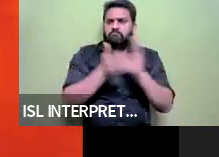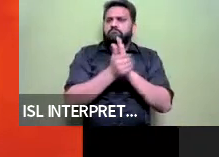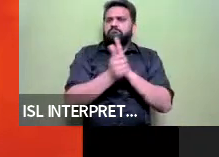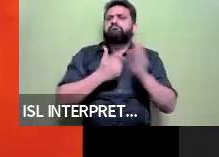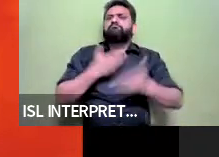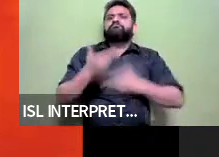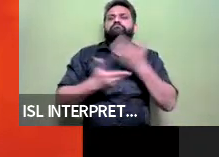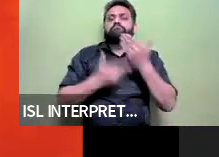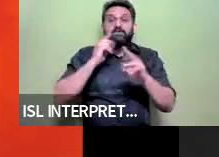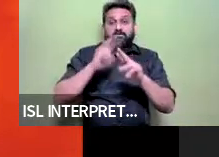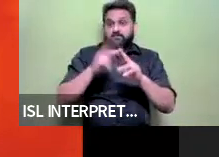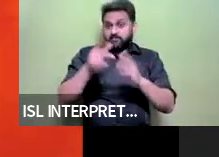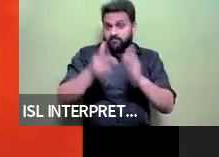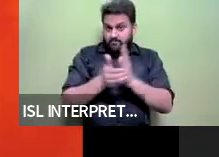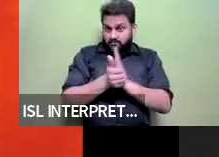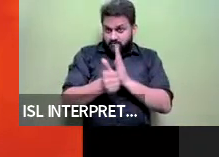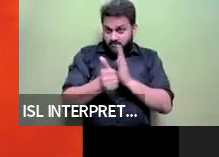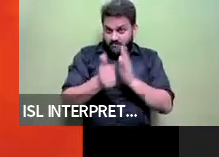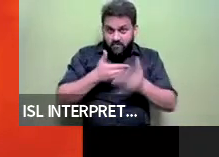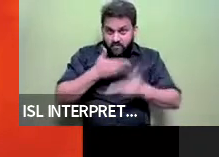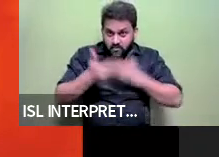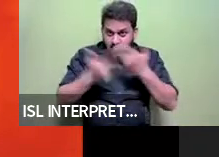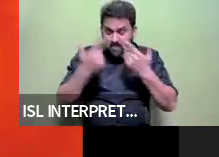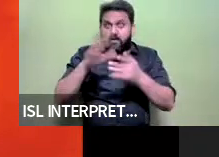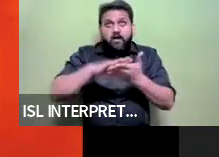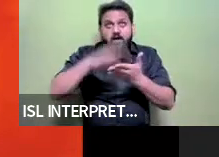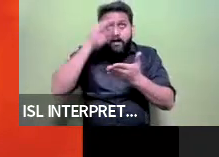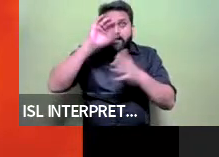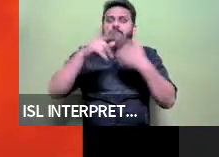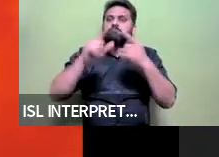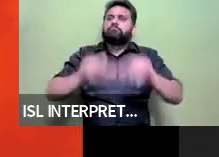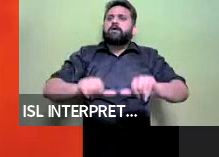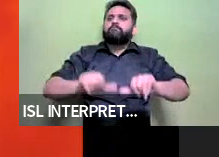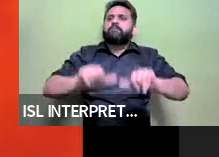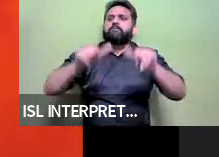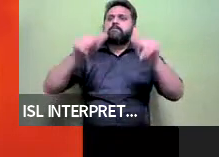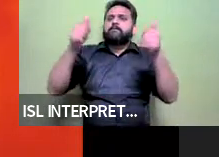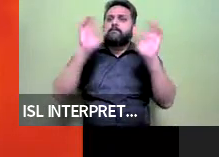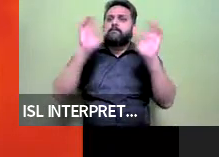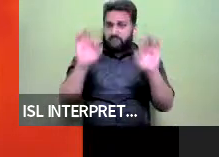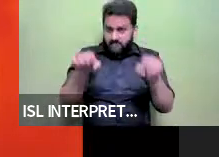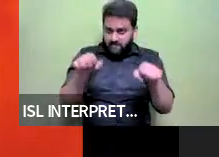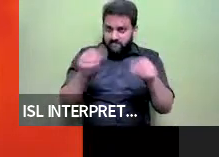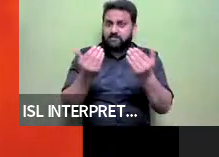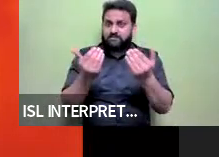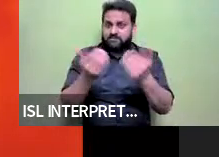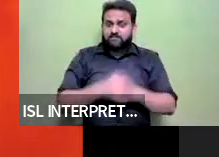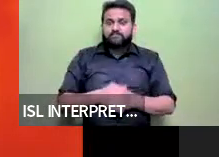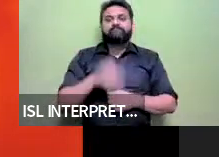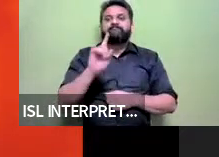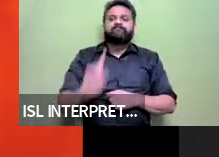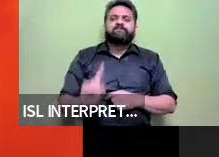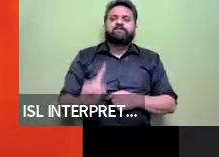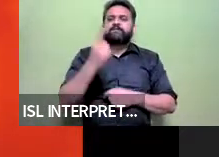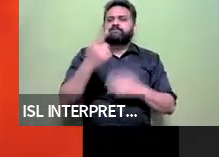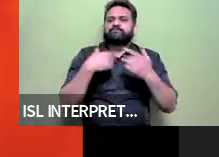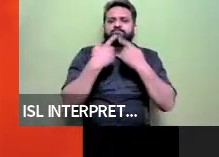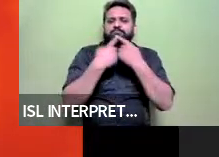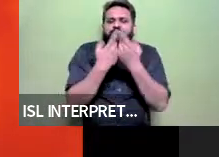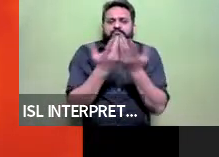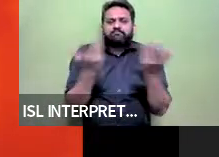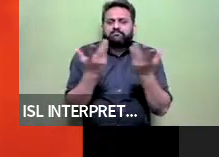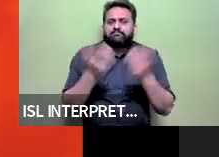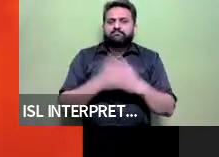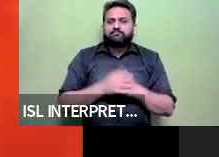if you follow and master it, you can be a successful mooter sometimes. But first we have to realize what is